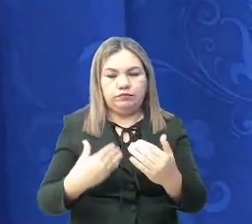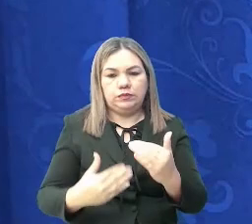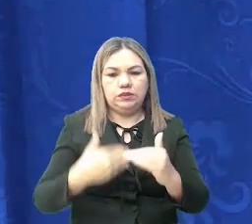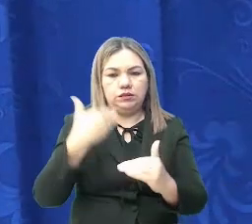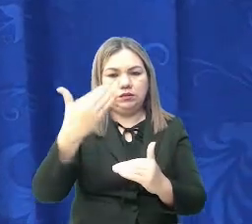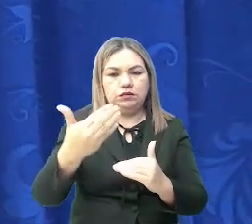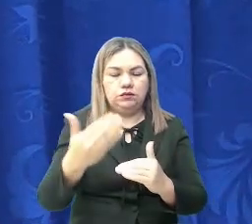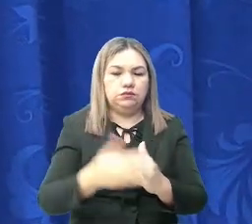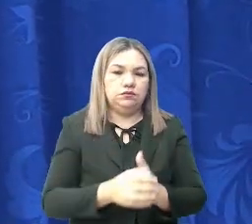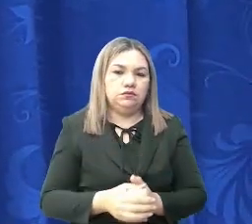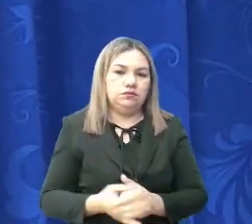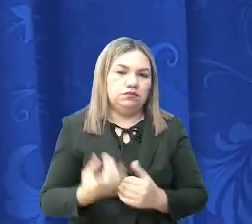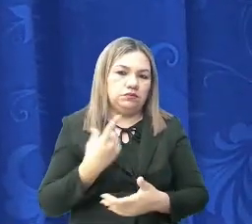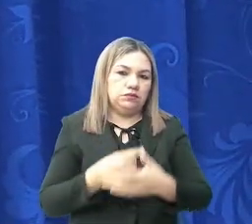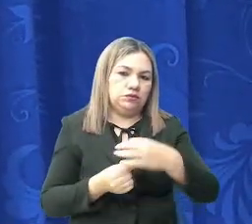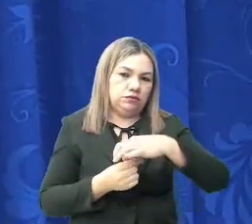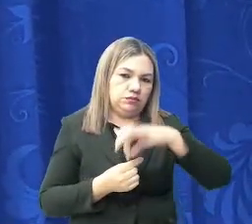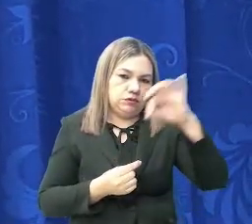They were in a state,